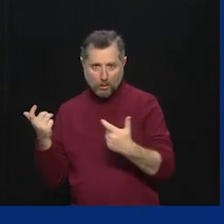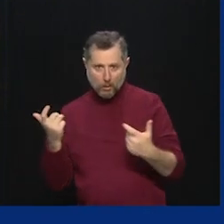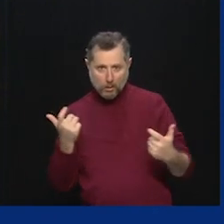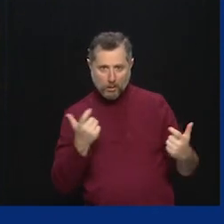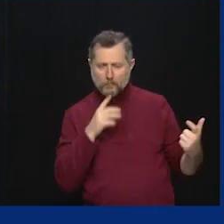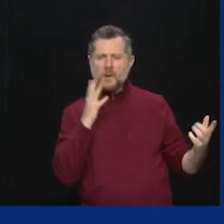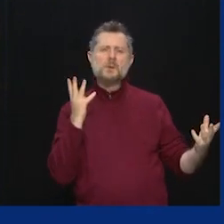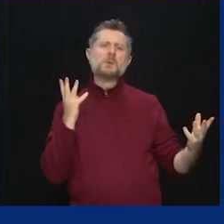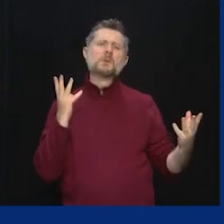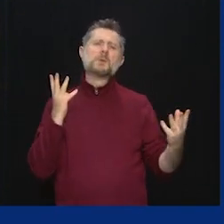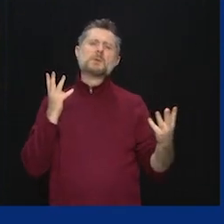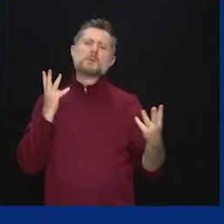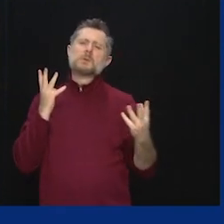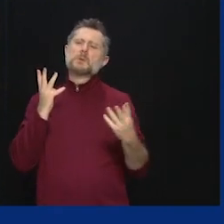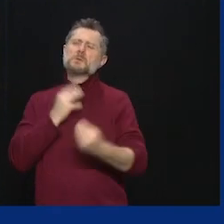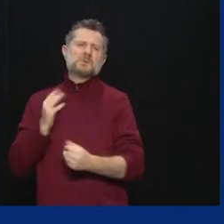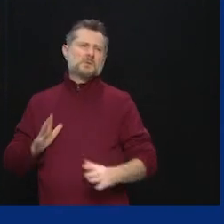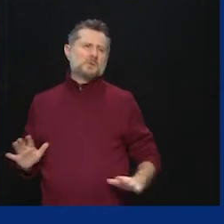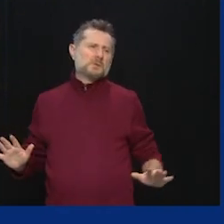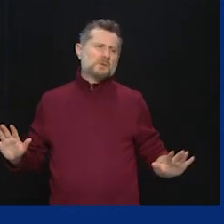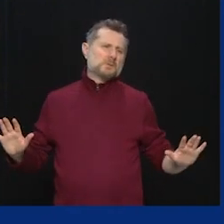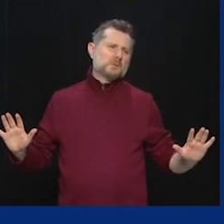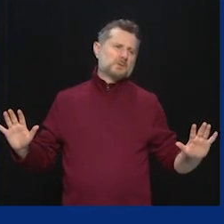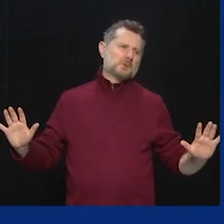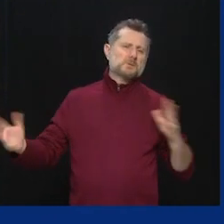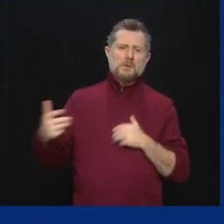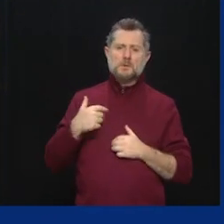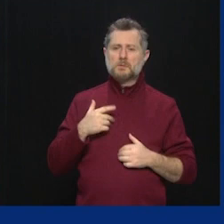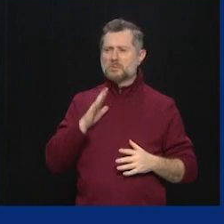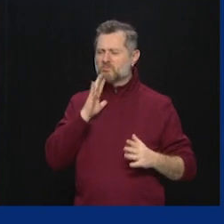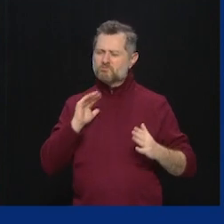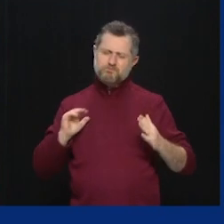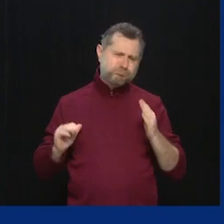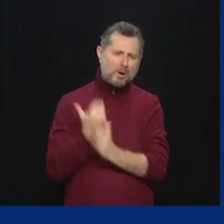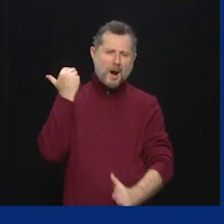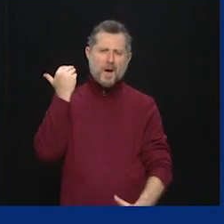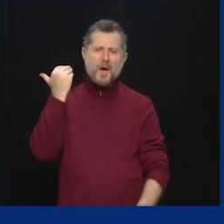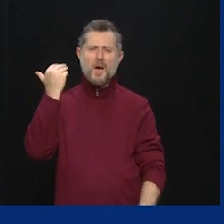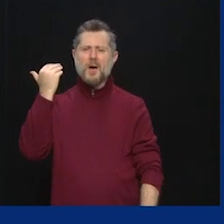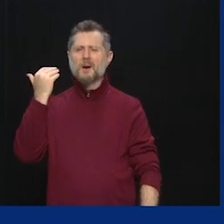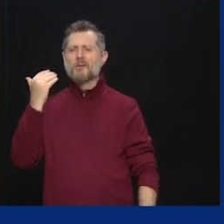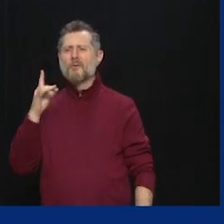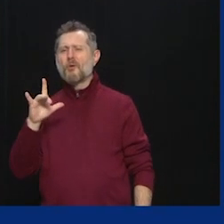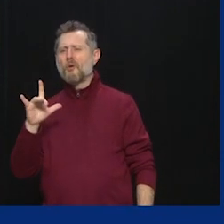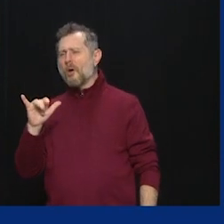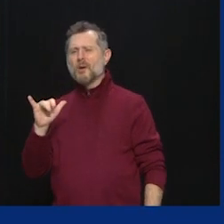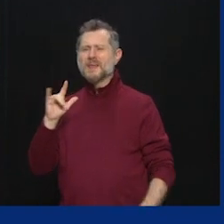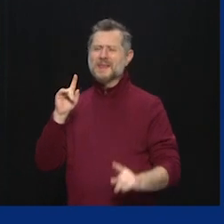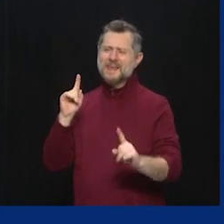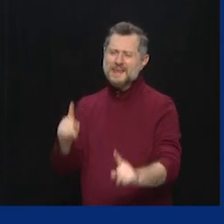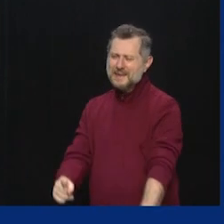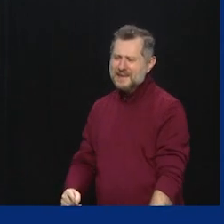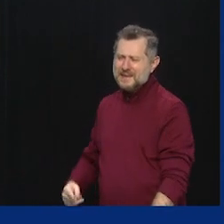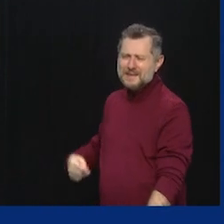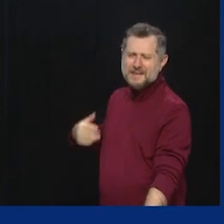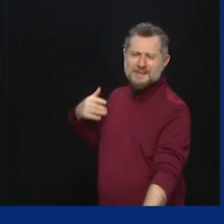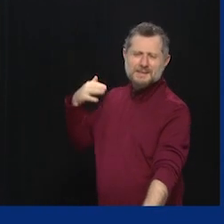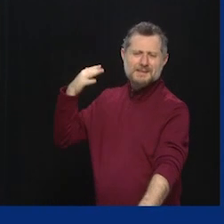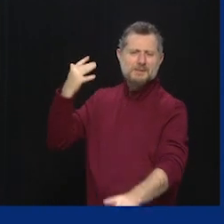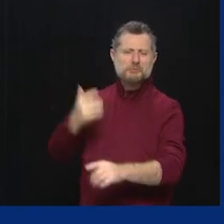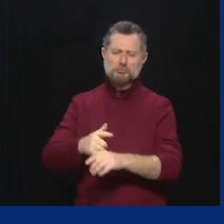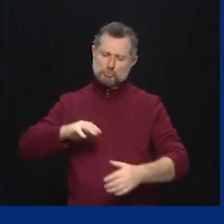beautiful, state-of-the-art arena, and it's something that Long Island has always deserved. So thank you